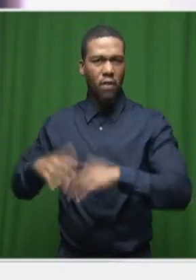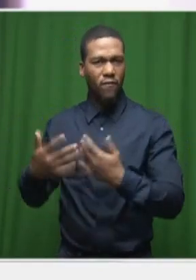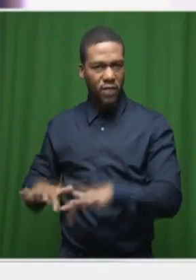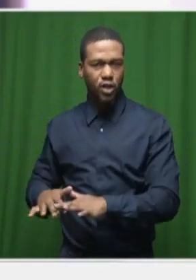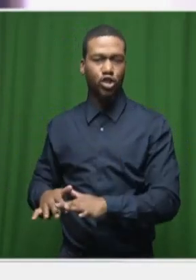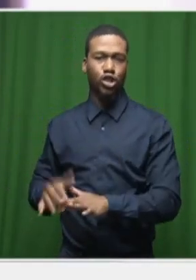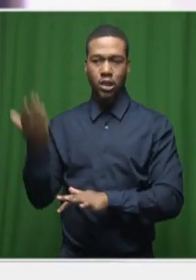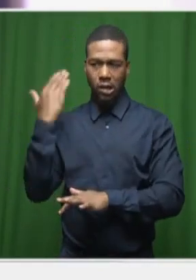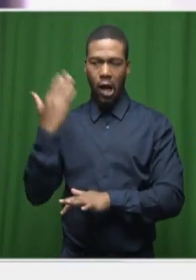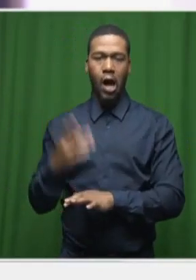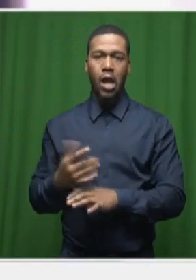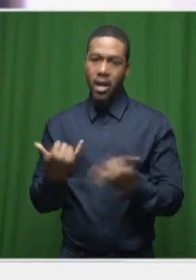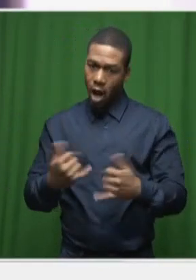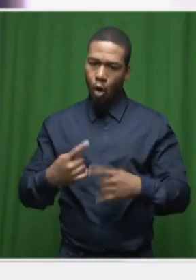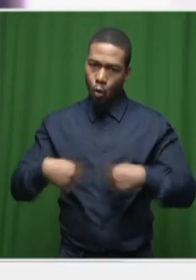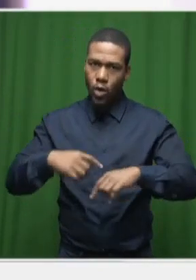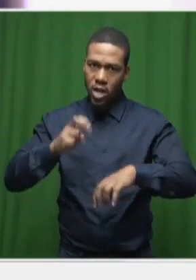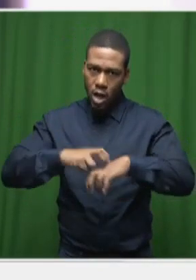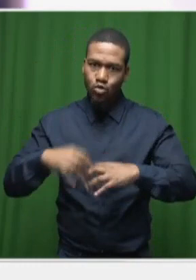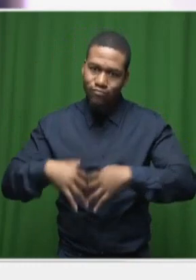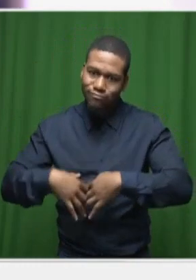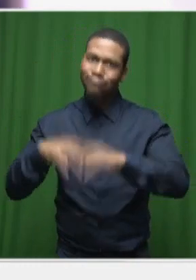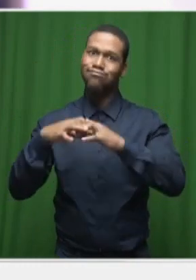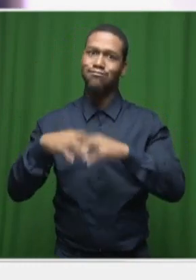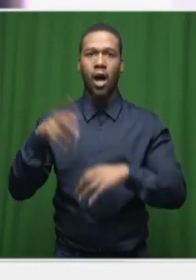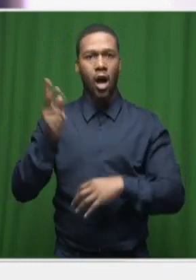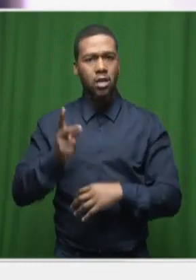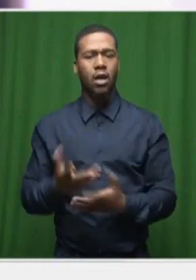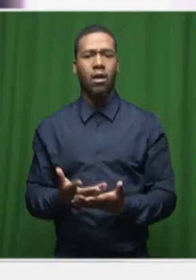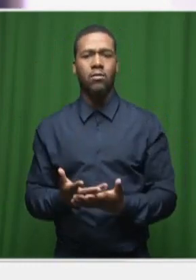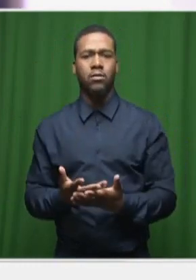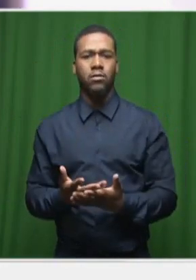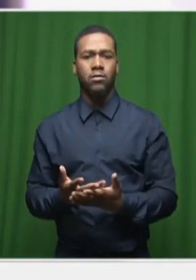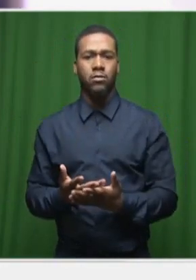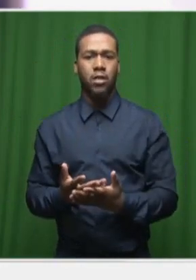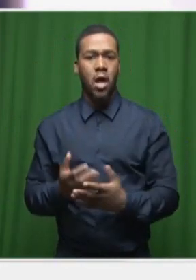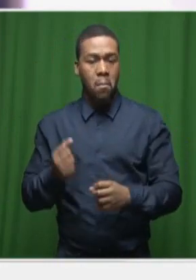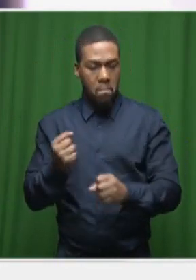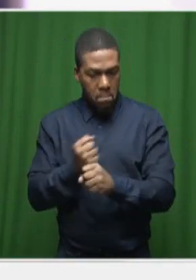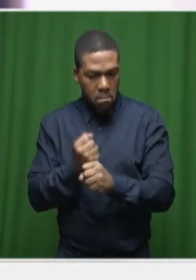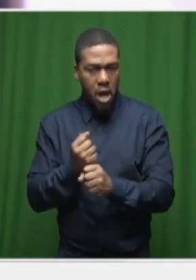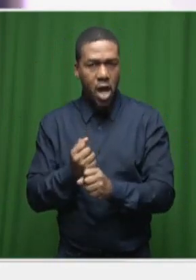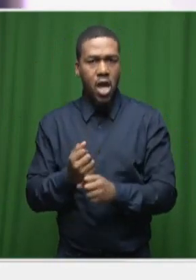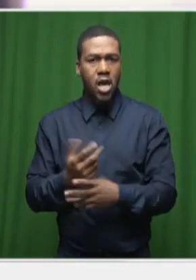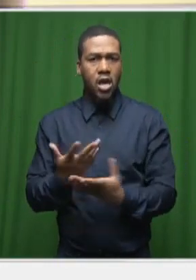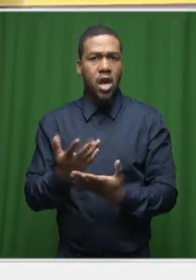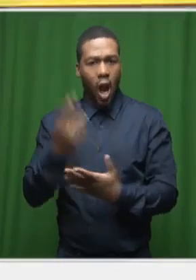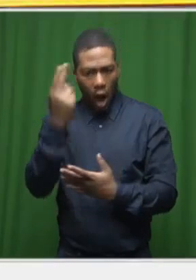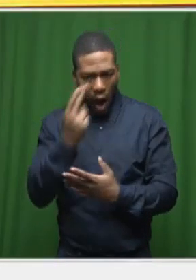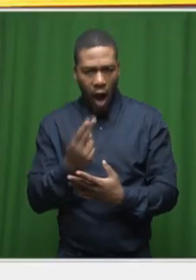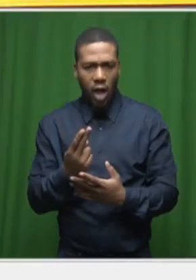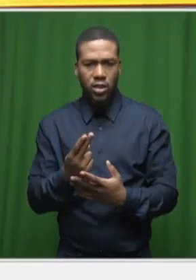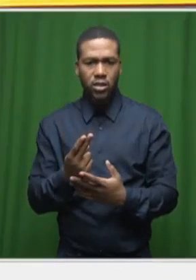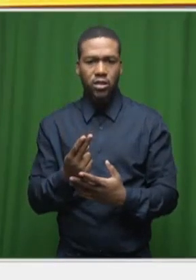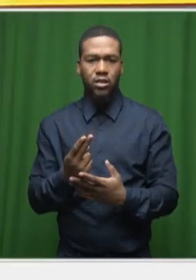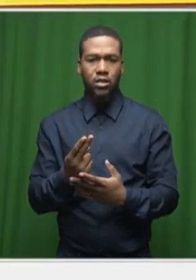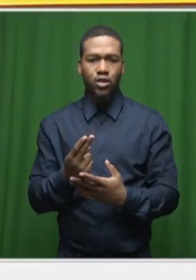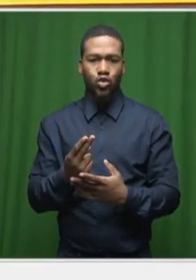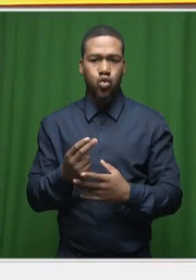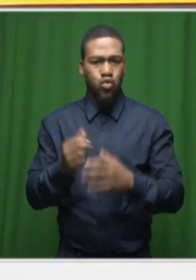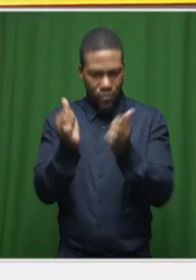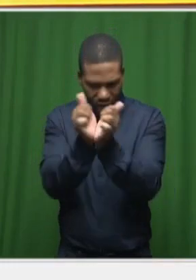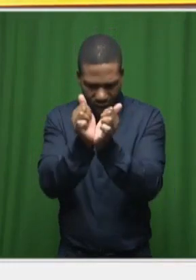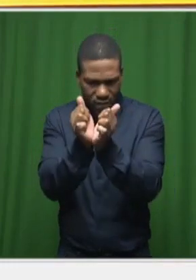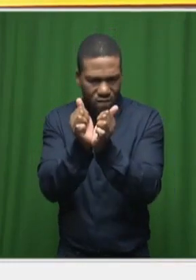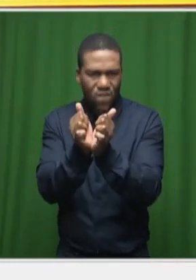that and reclaim the dignity of humans, you know. Indeed, indeed. And then make art, you know, to unshackle those shackles,